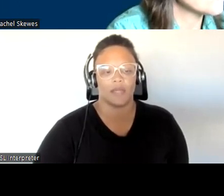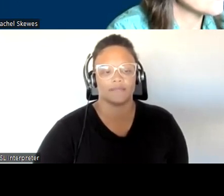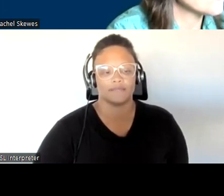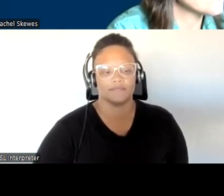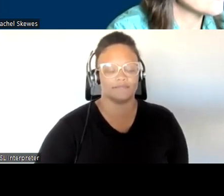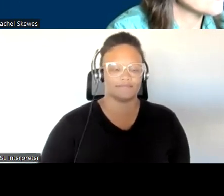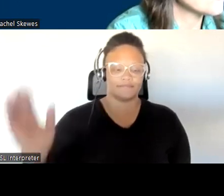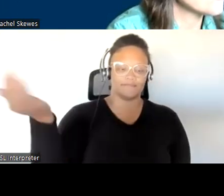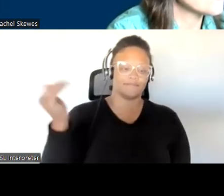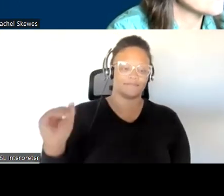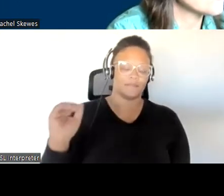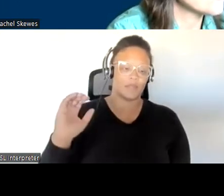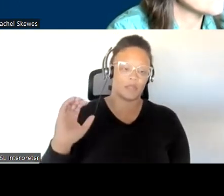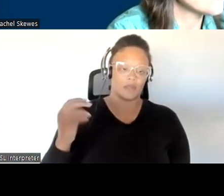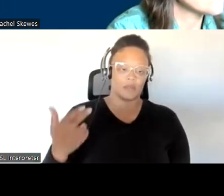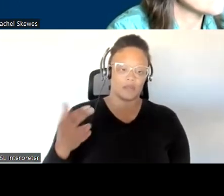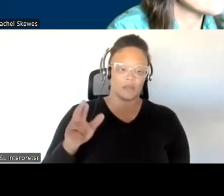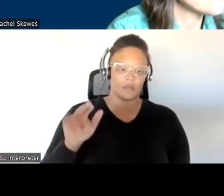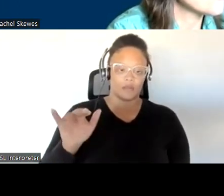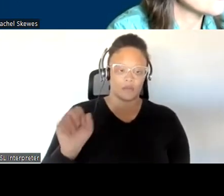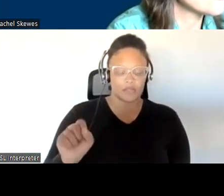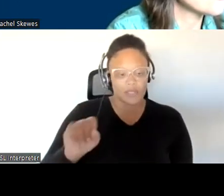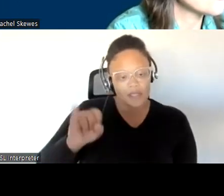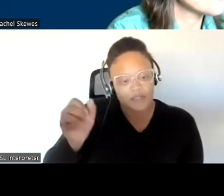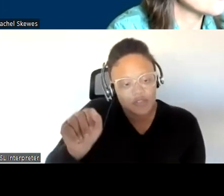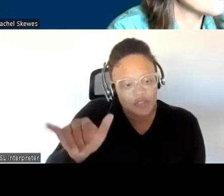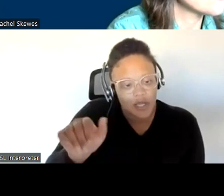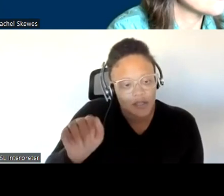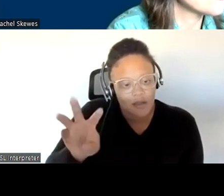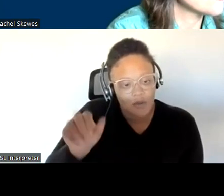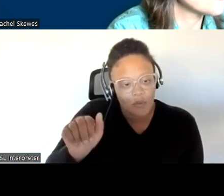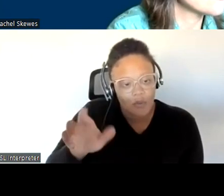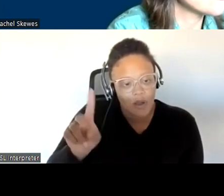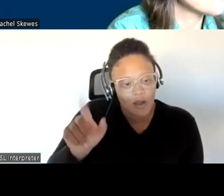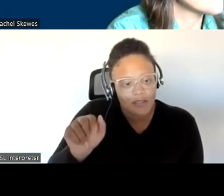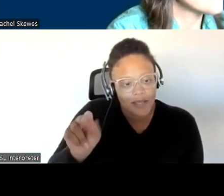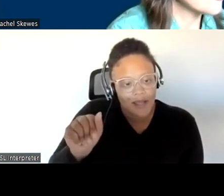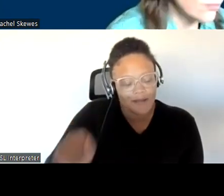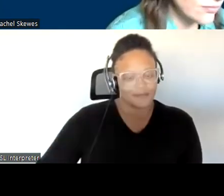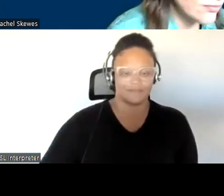Next, we have Chris Jayawardene. Chris?